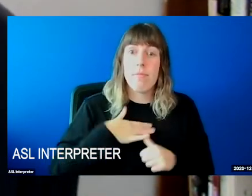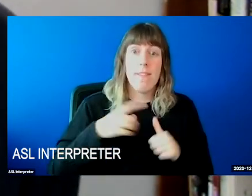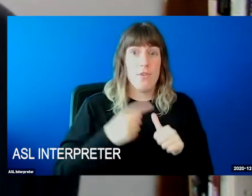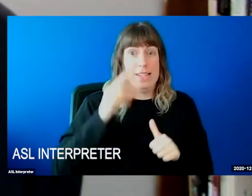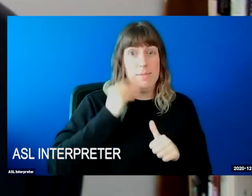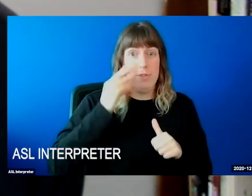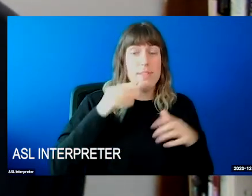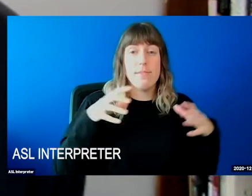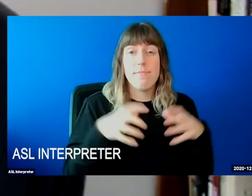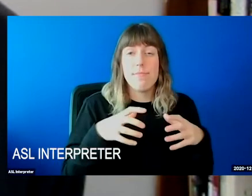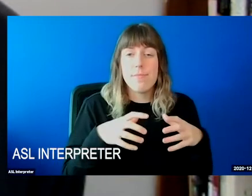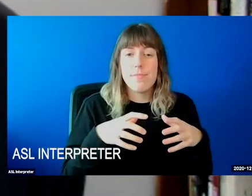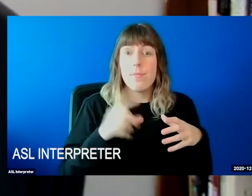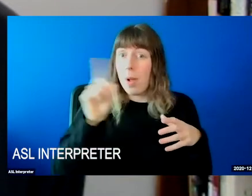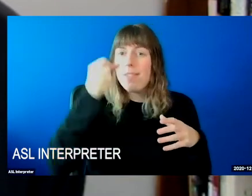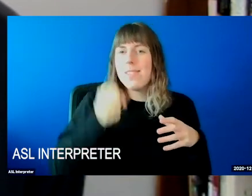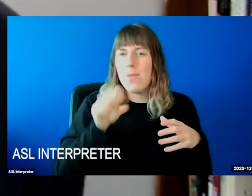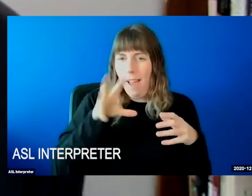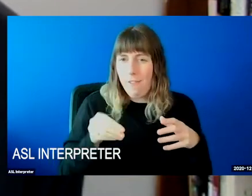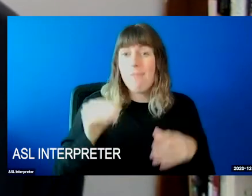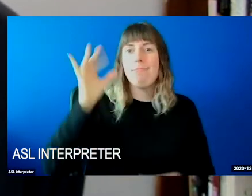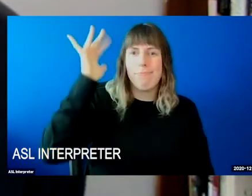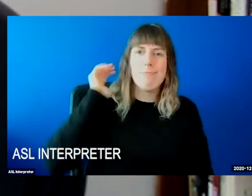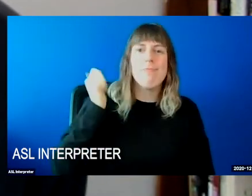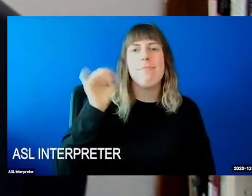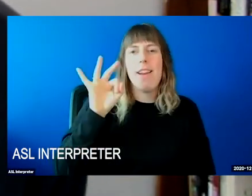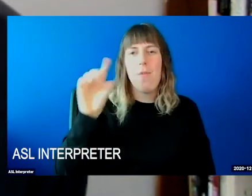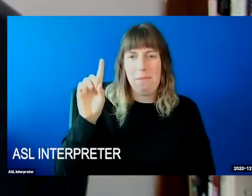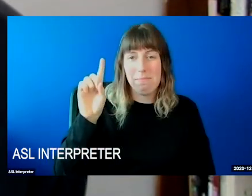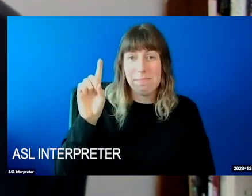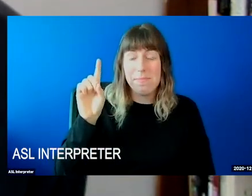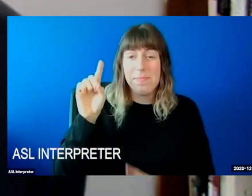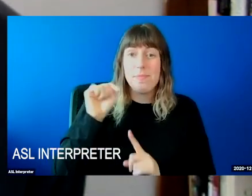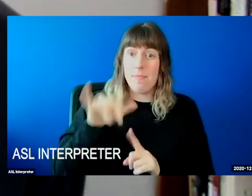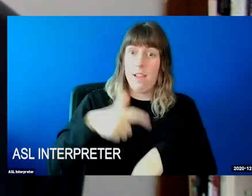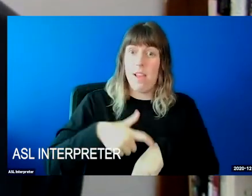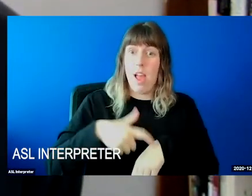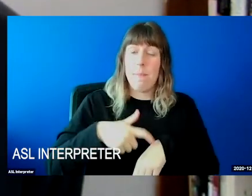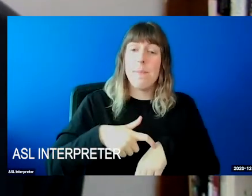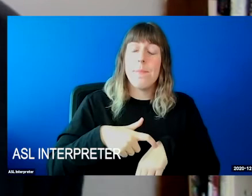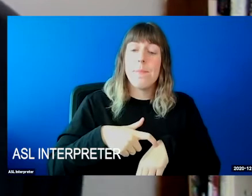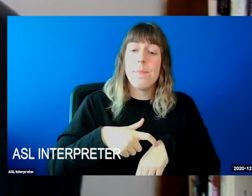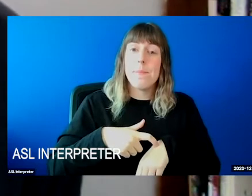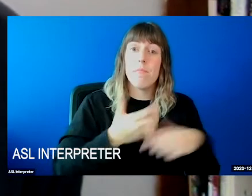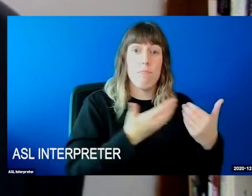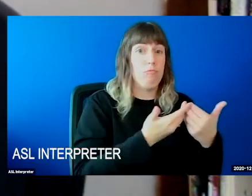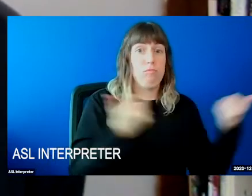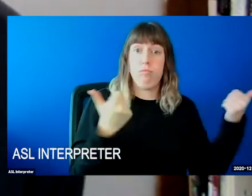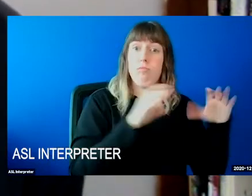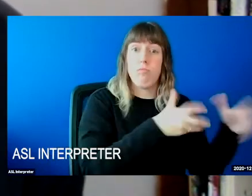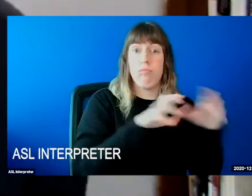had, which was in South Africa in 1991, during the transition from apartheid